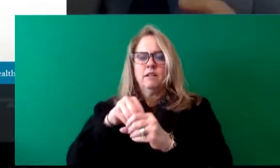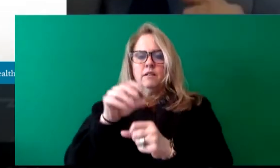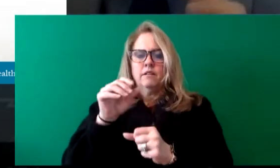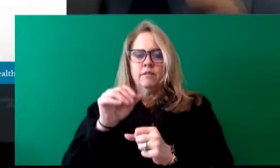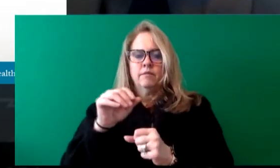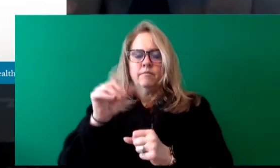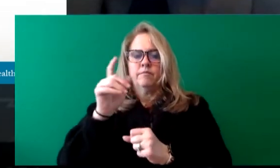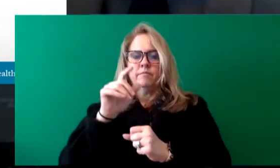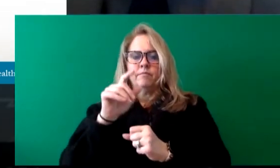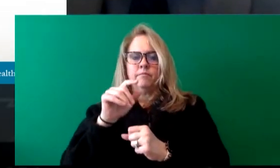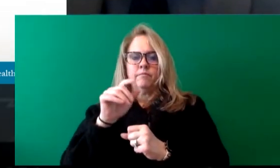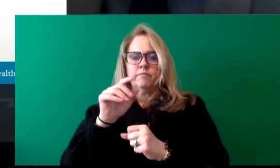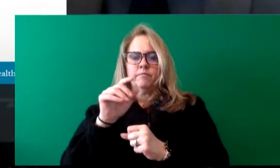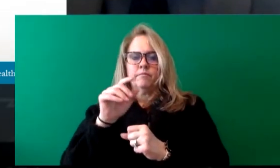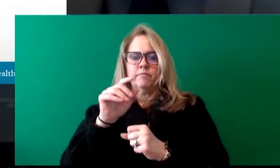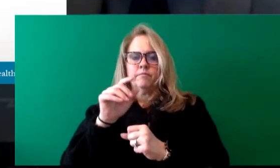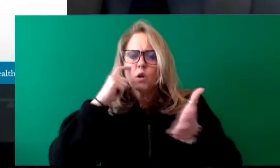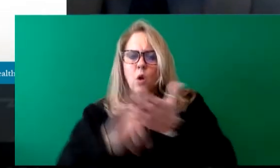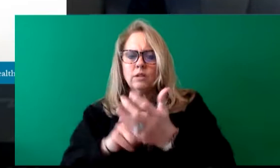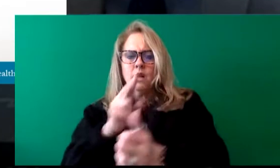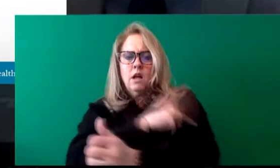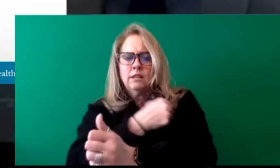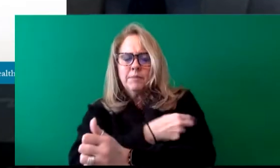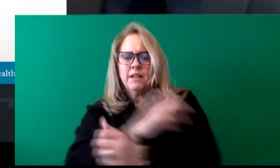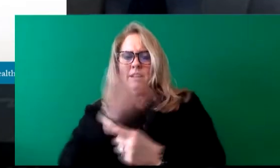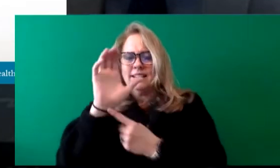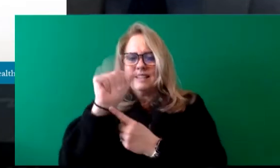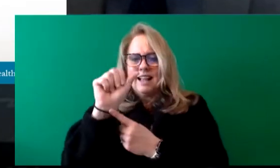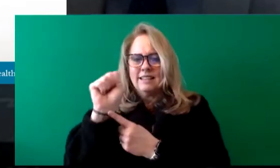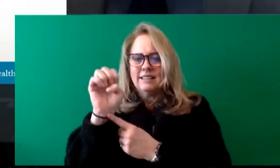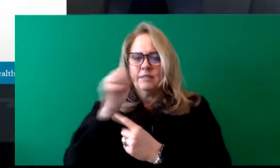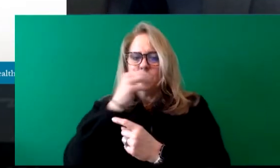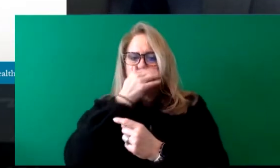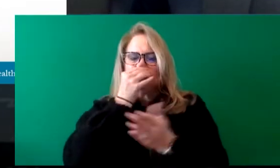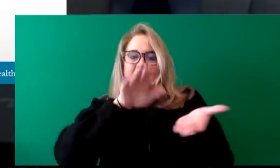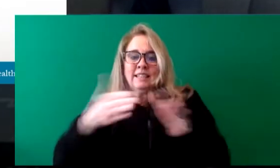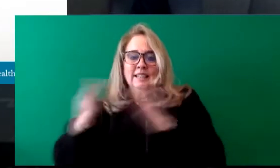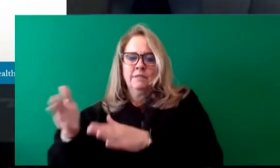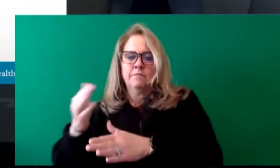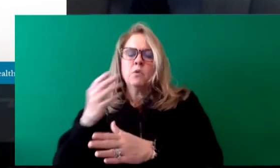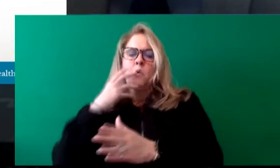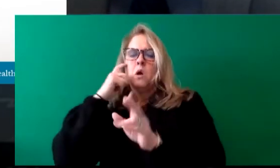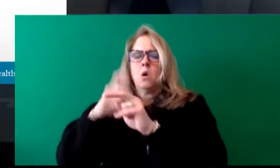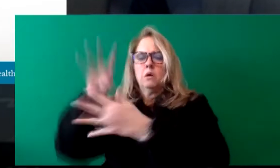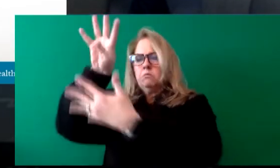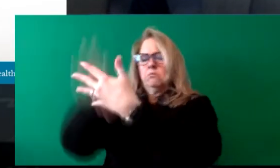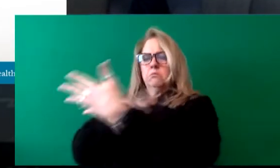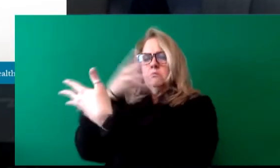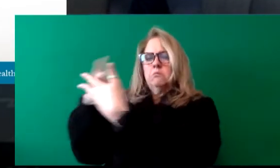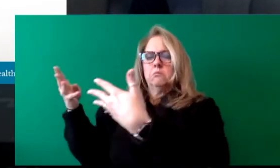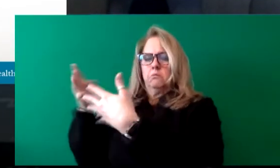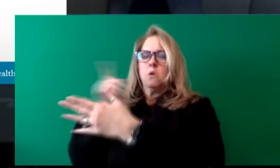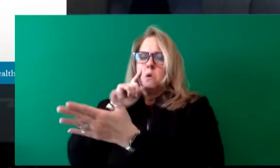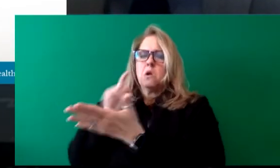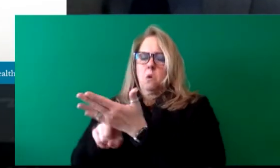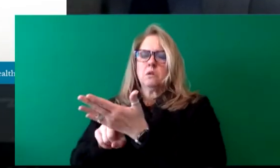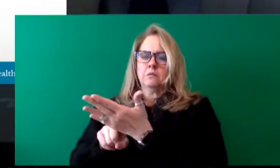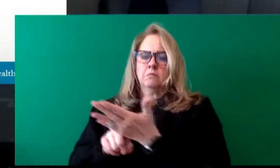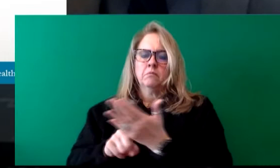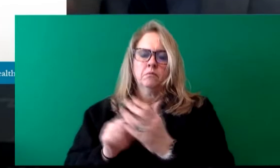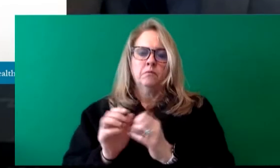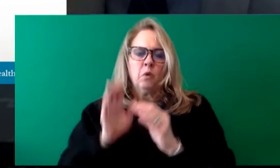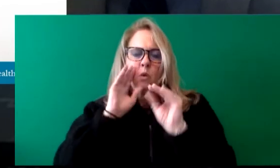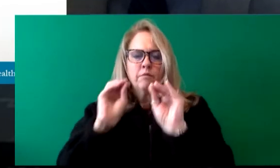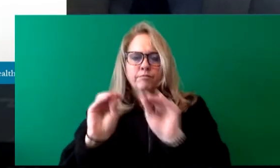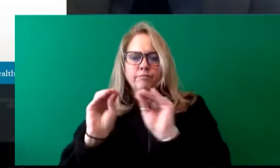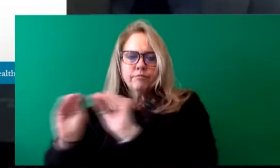cases, hospitalizations, and deaths adjust to the date range that you select. We'll also be keeping the rolling average for the cases